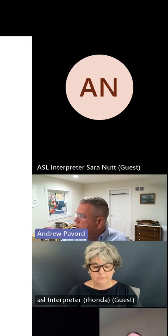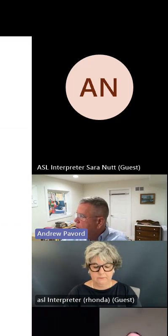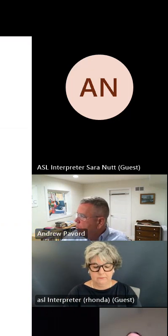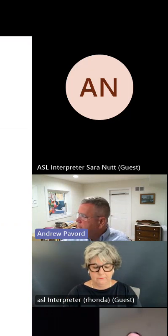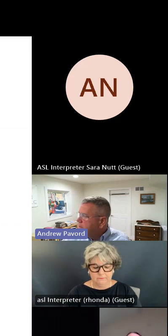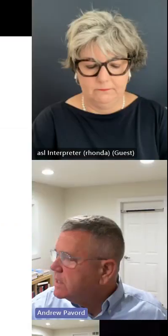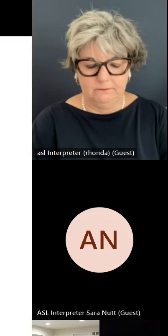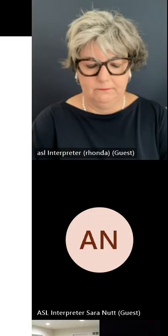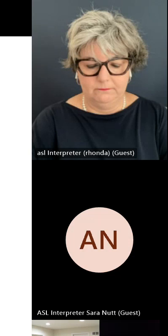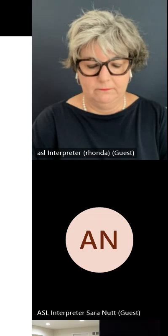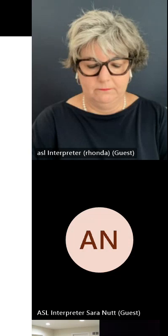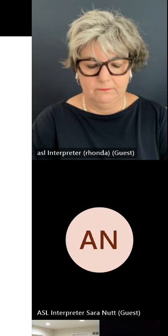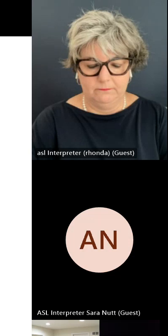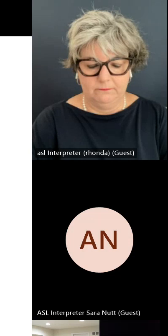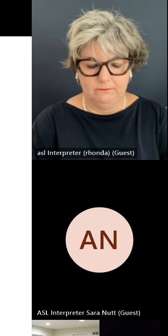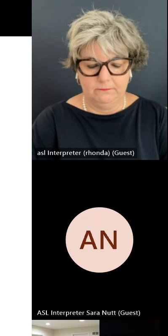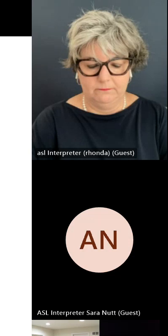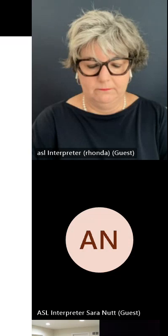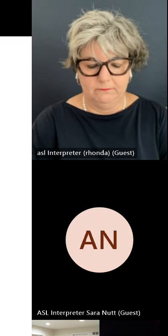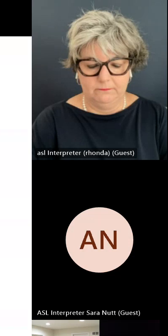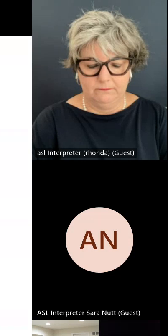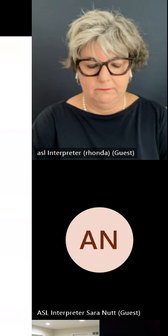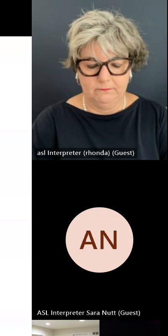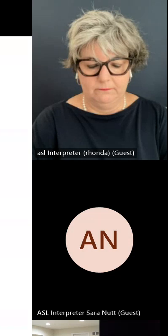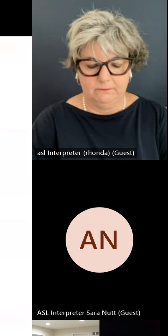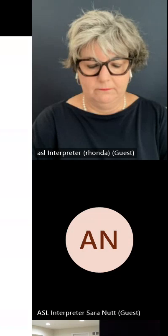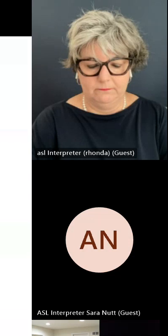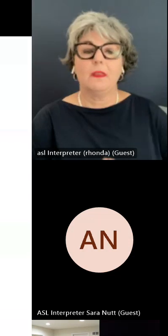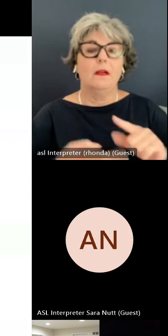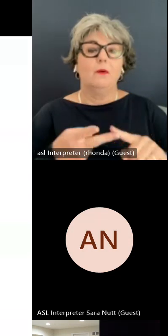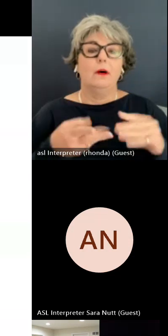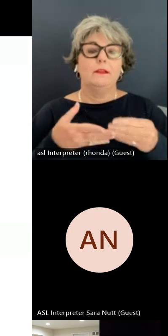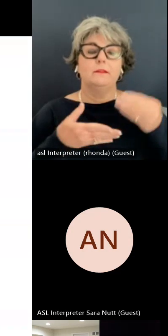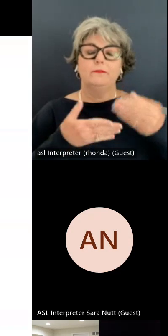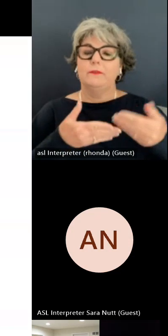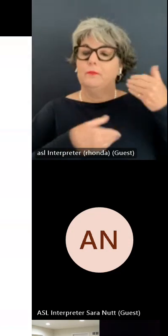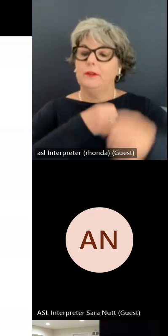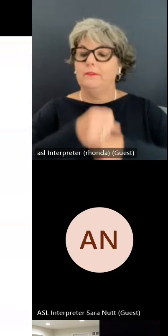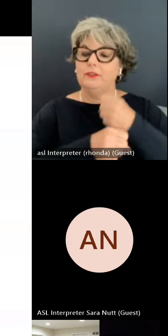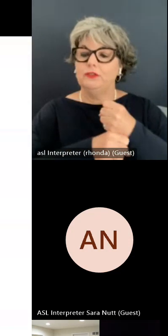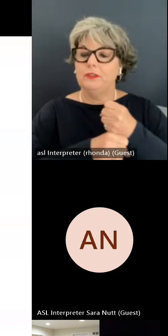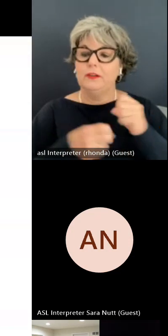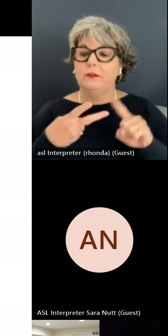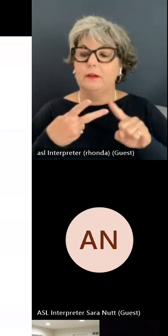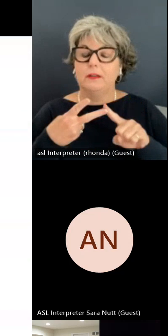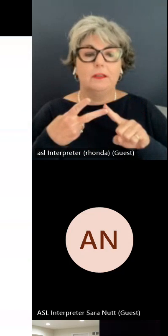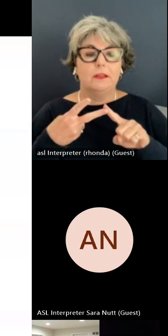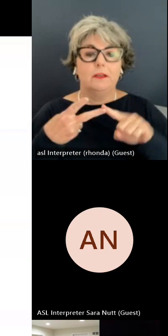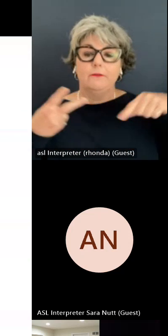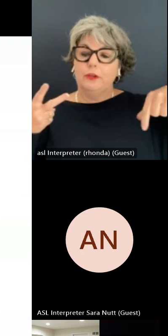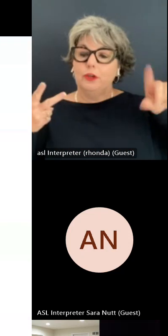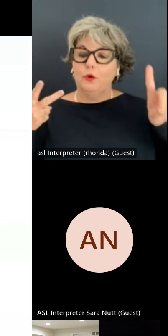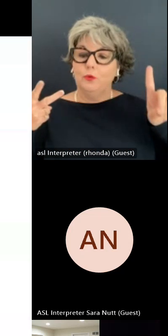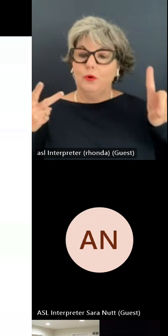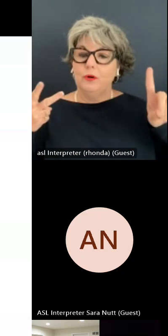here, what is the carryover from the previous year? And for Q1, what